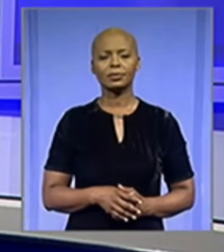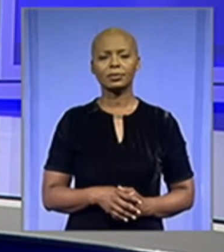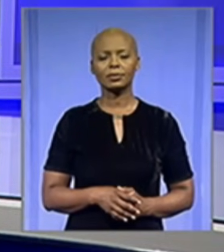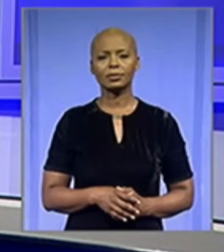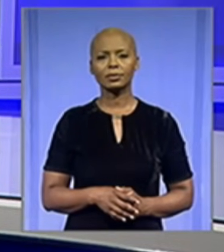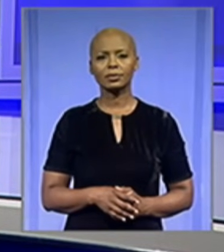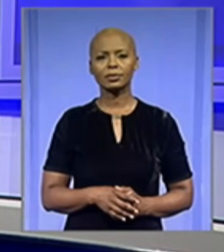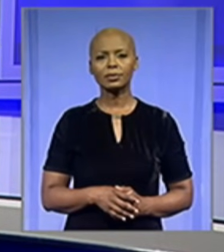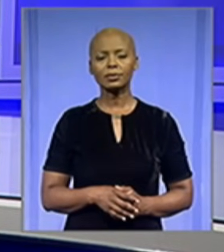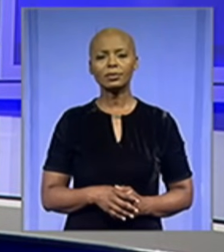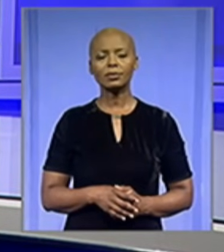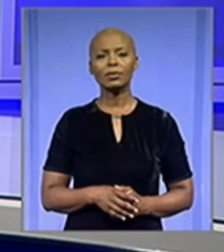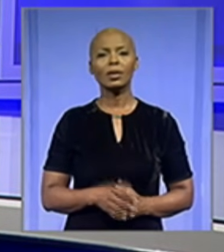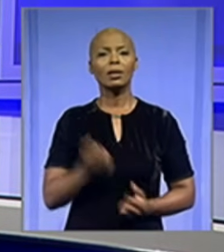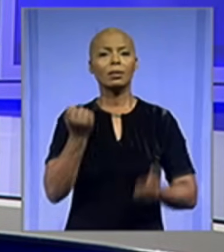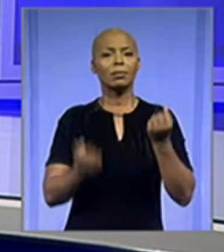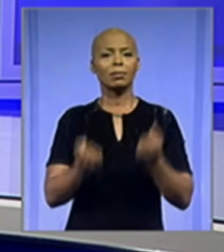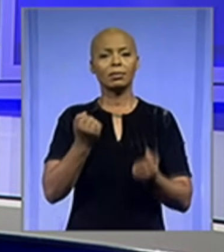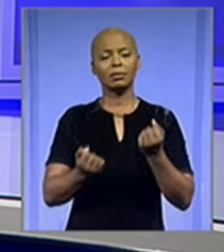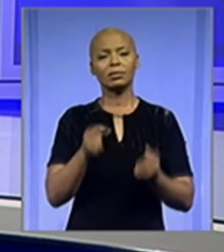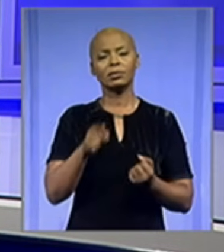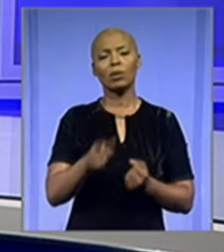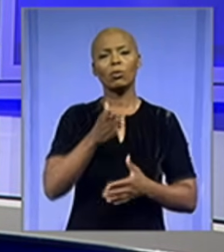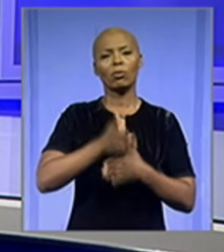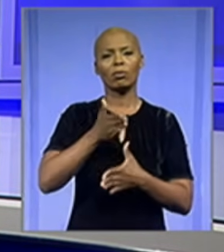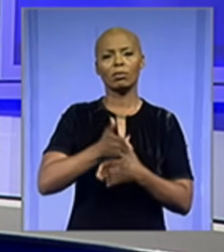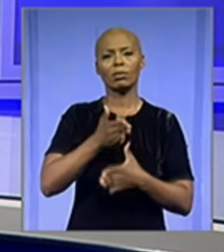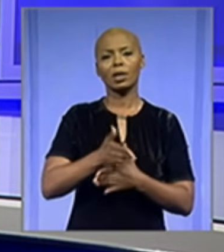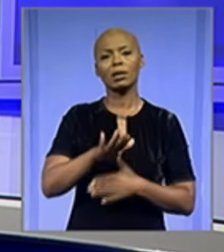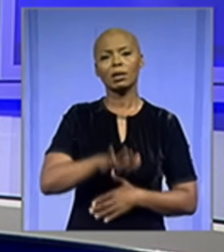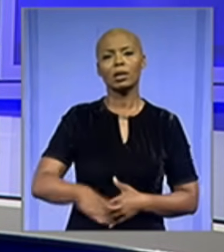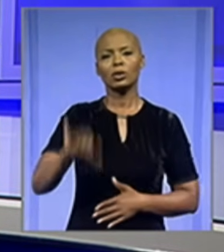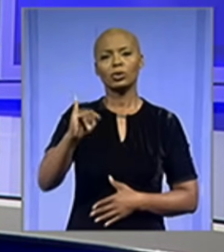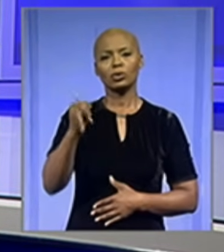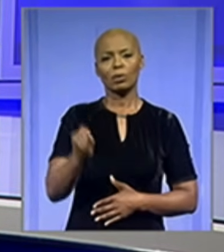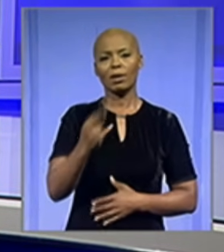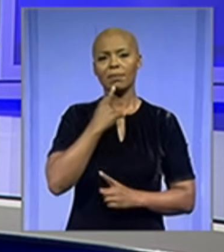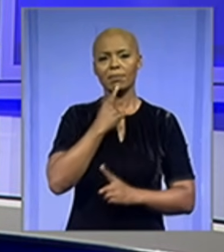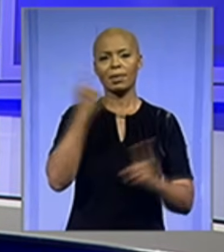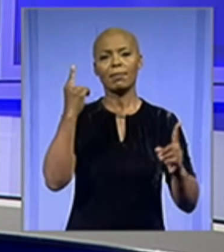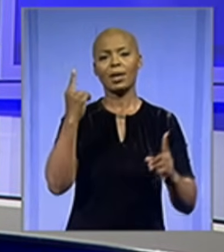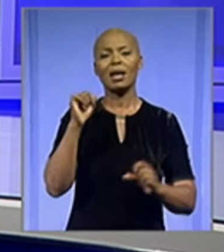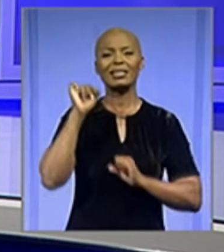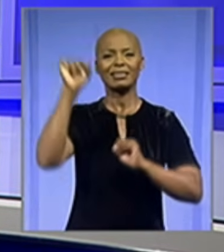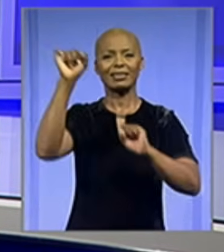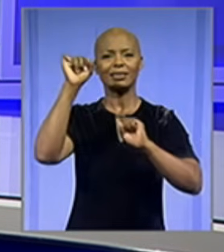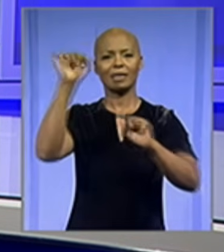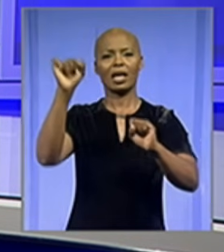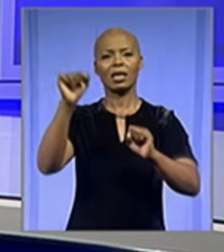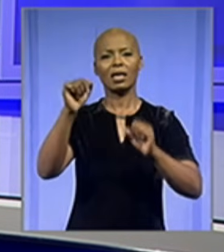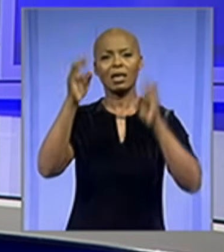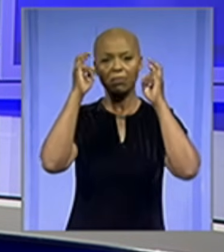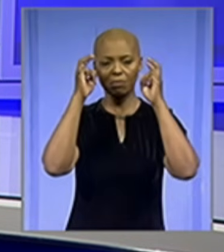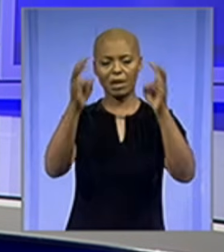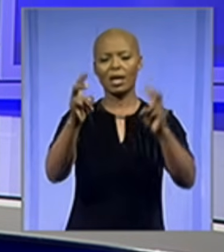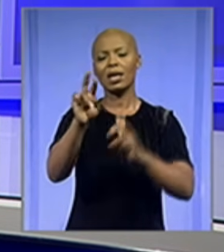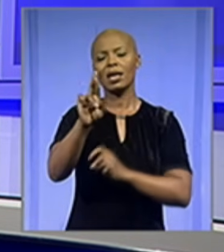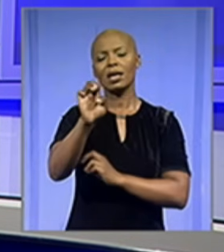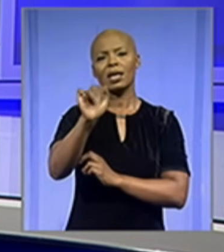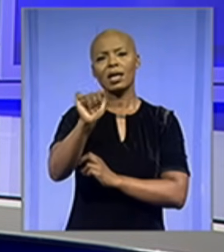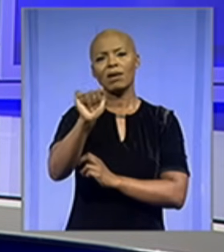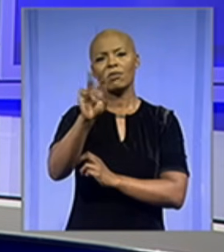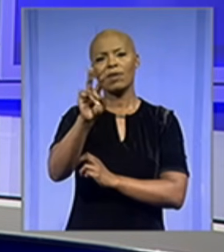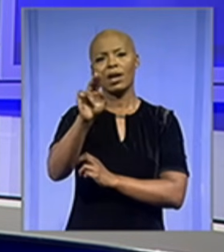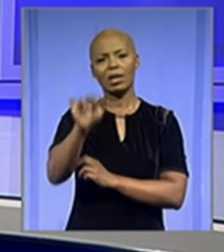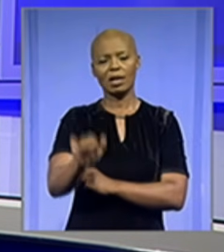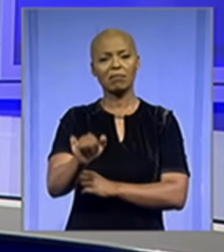Kgotlatshekelo ya badiri mono Johannesburg ya tlhotse gore strike sa Rea Vaya ga se mo molaong. Seno ke morago ga gore badiri ba